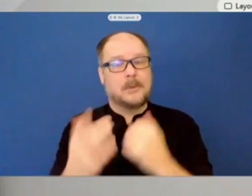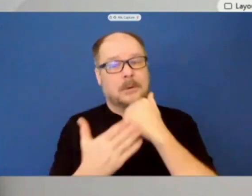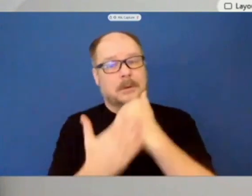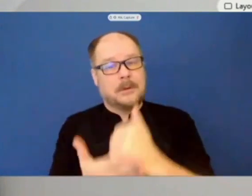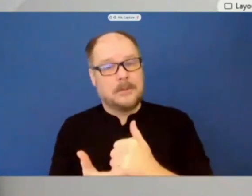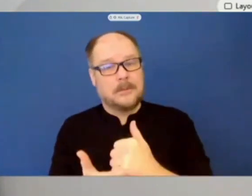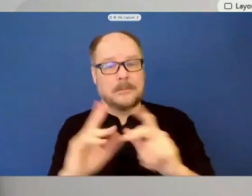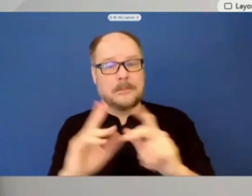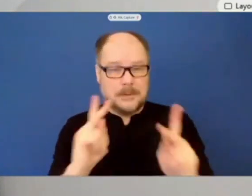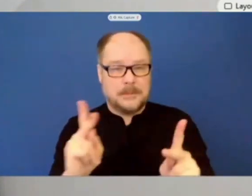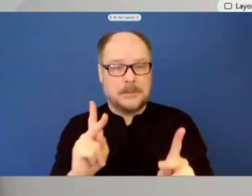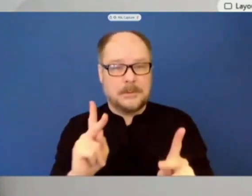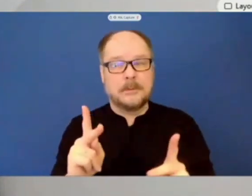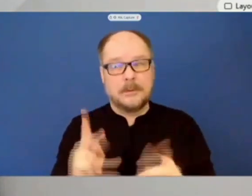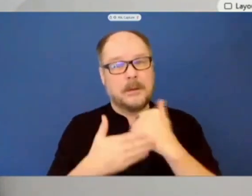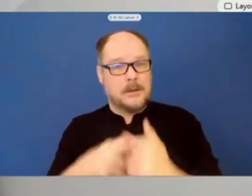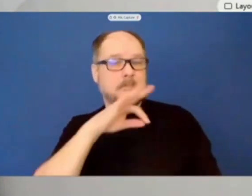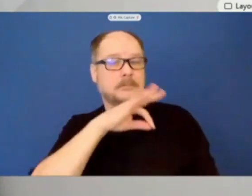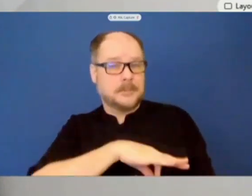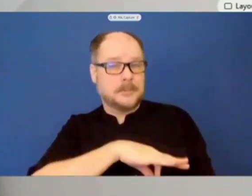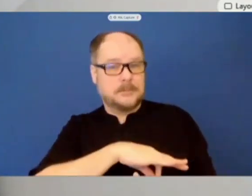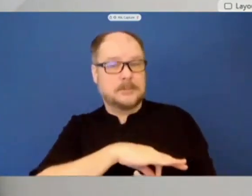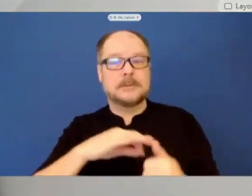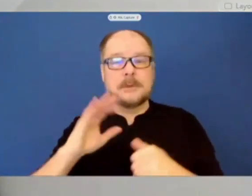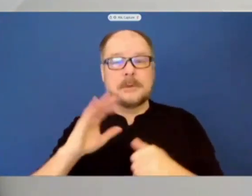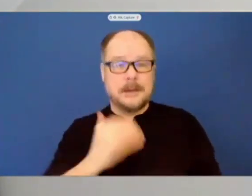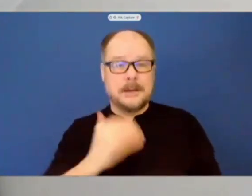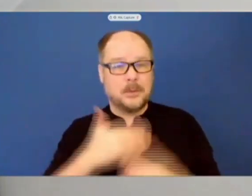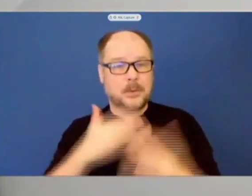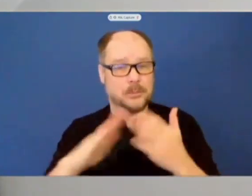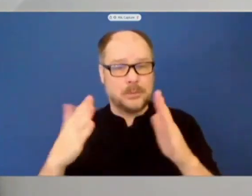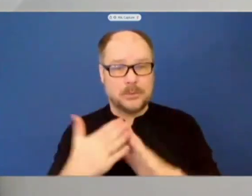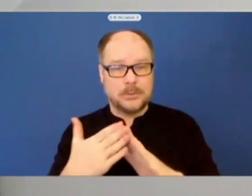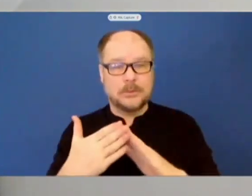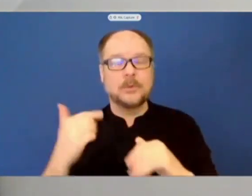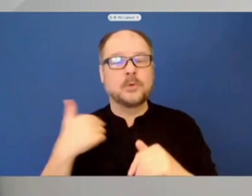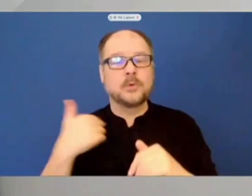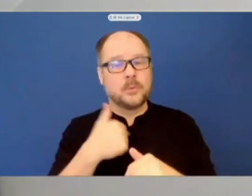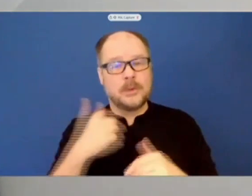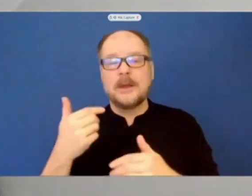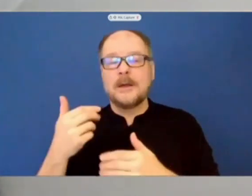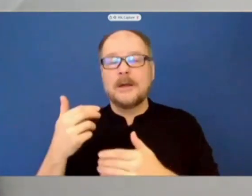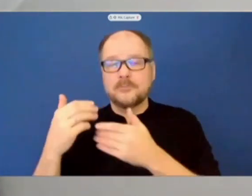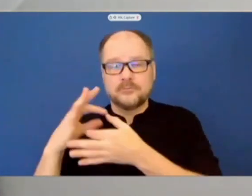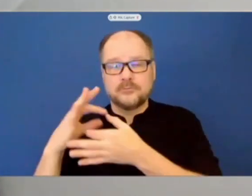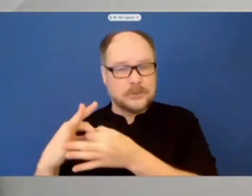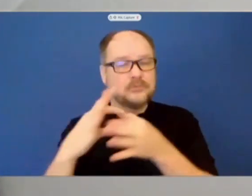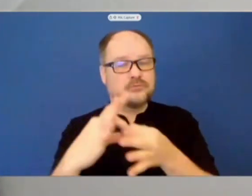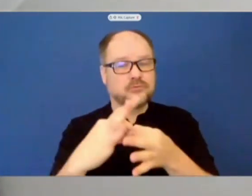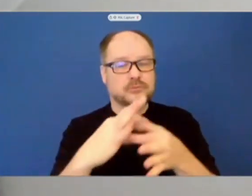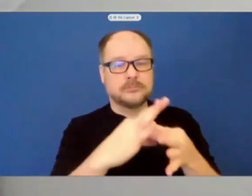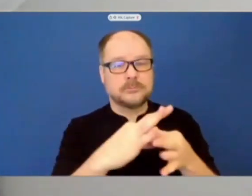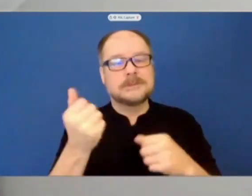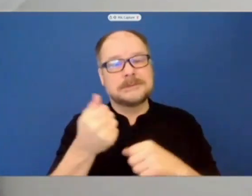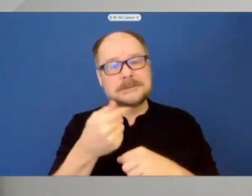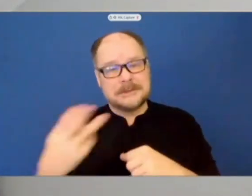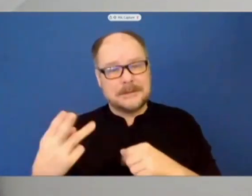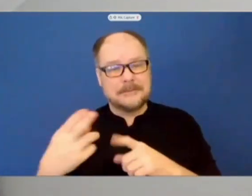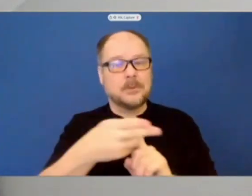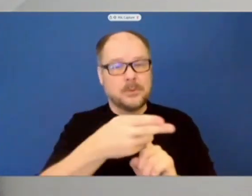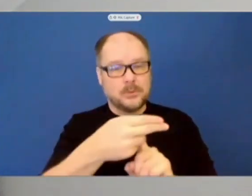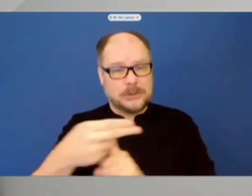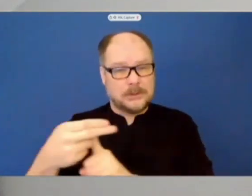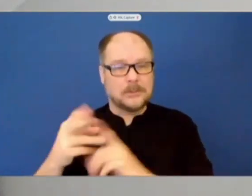community. So we have existing relationships with some hotel owners, which helped at least getting